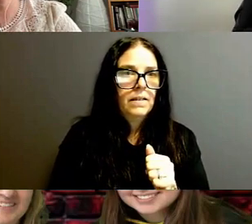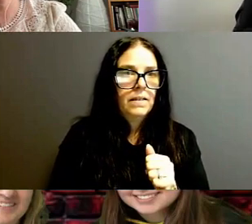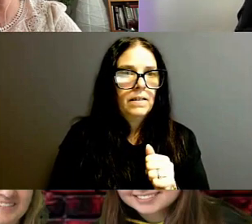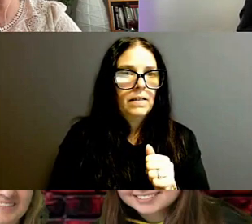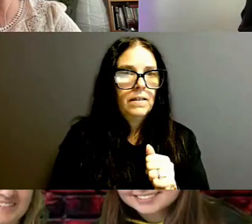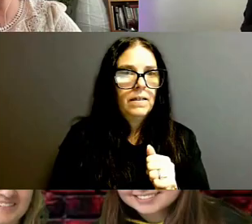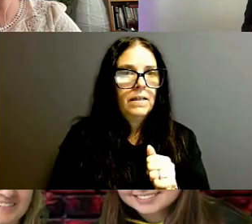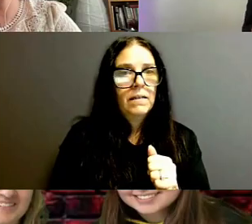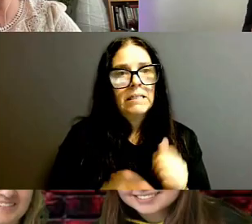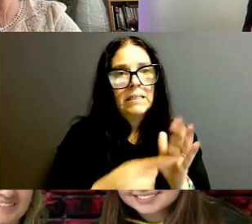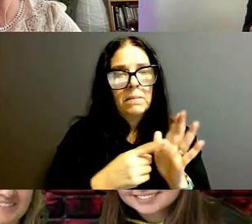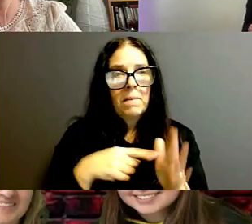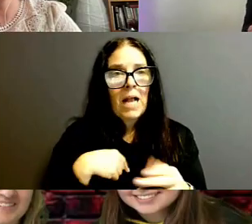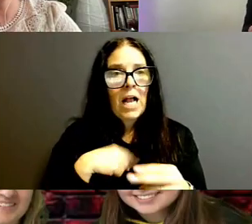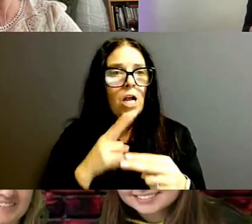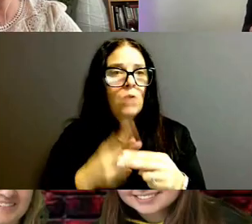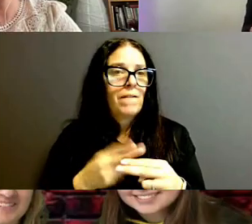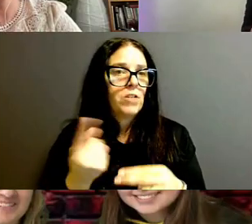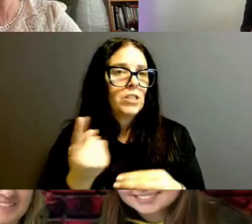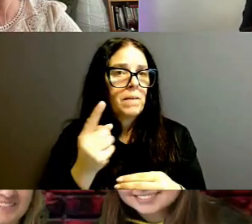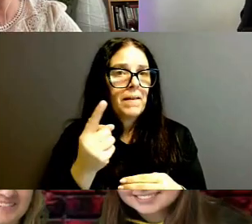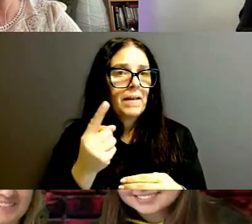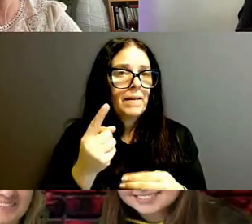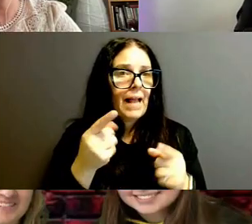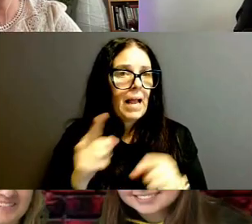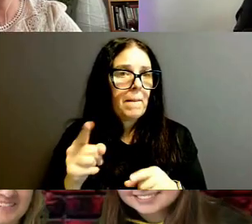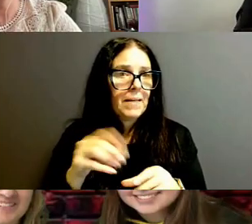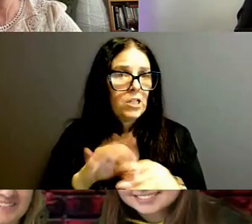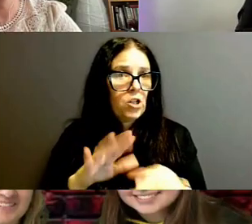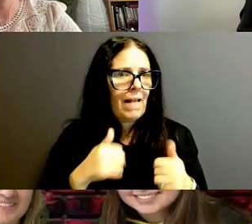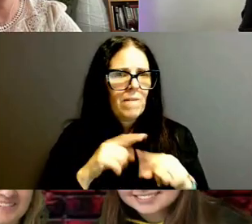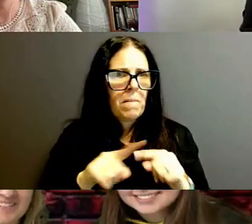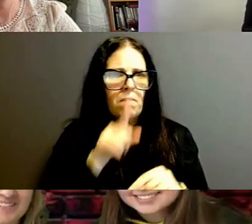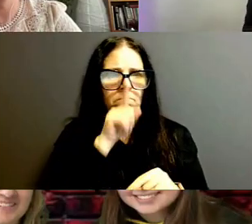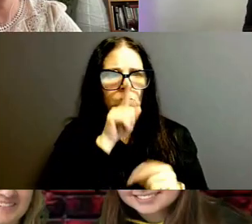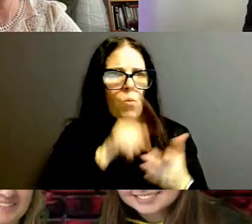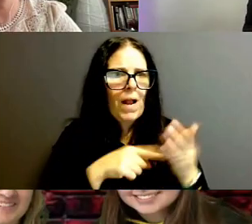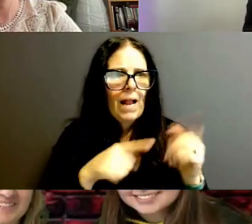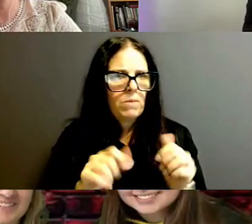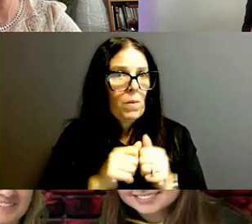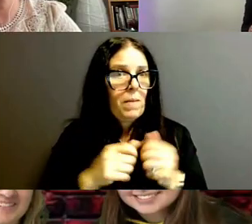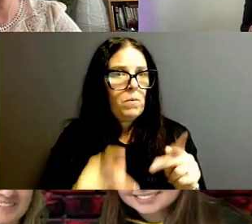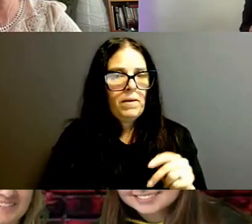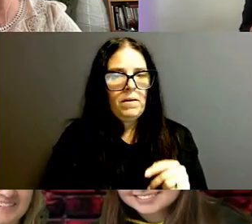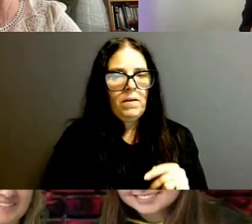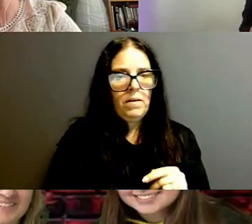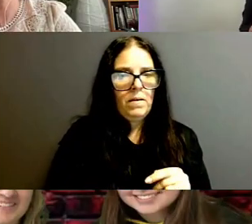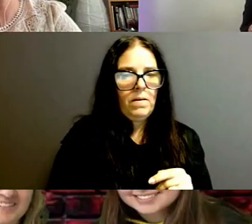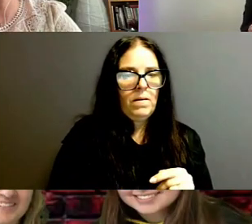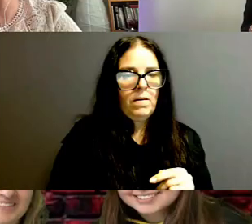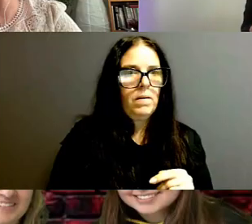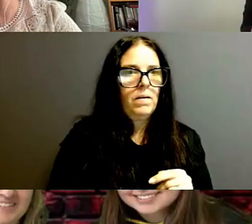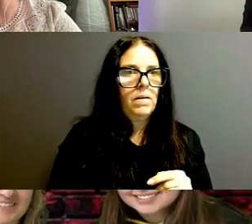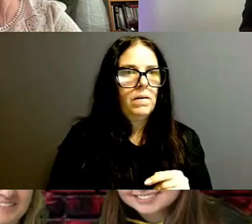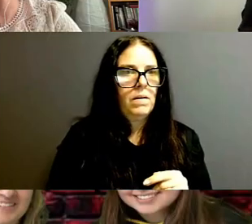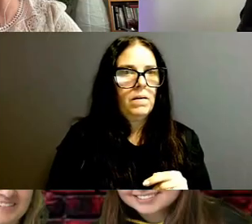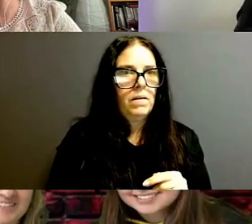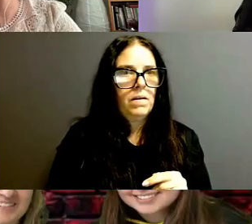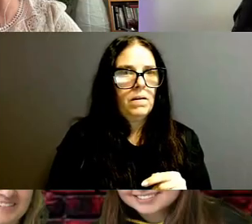to something that happened in their life, but I don't actually say what happened, right? With permission from them, we might say, despite